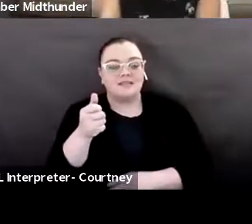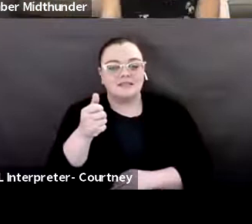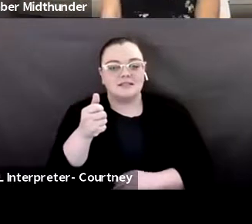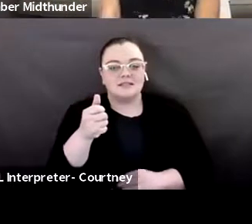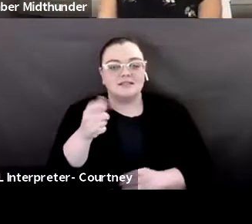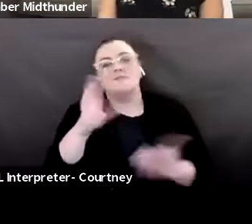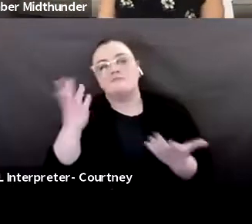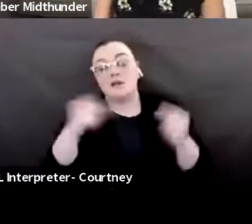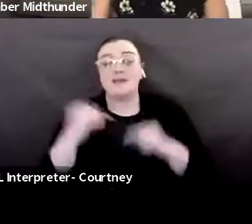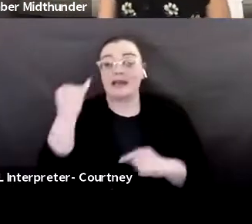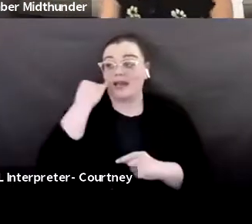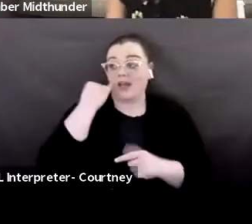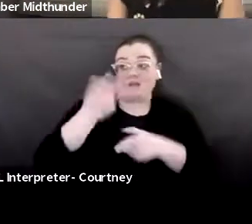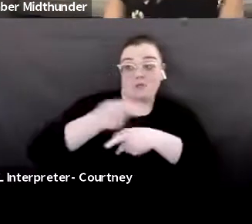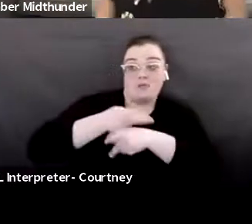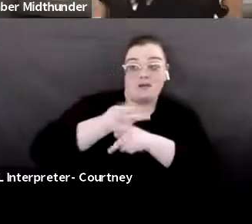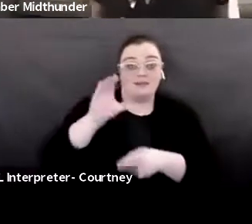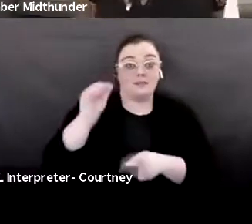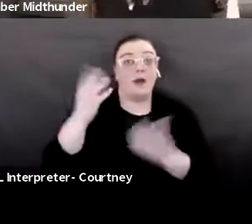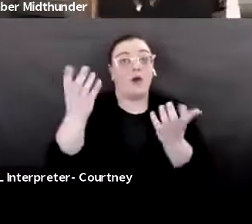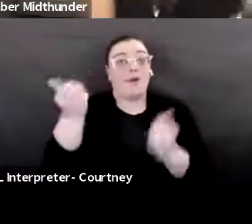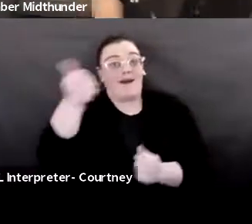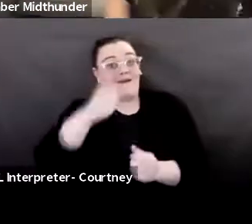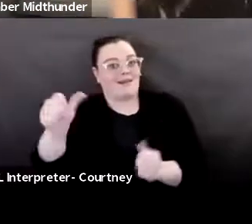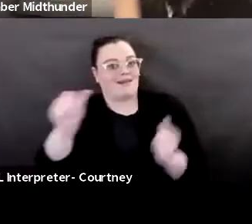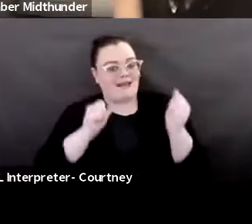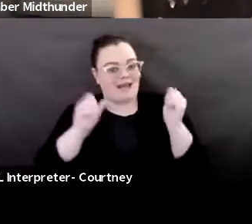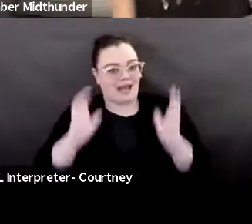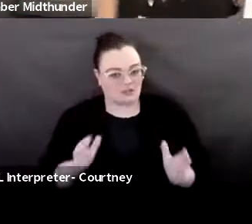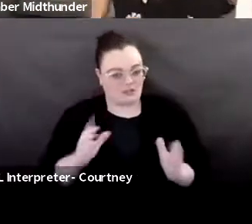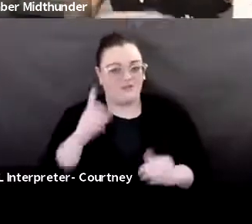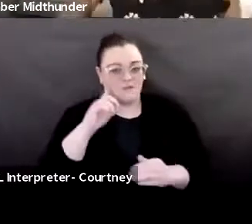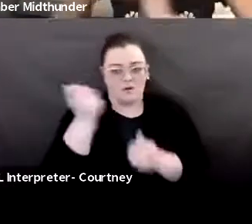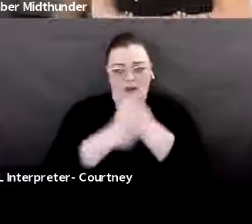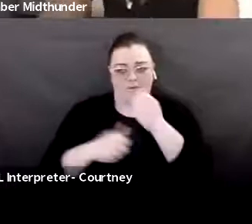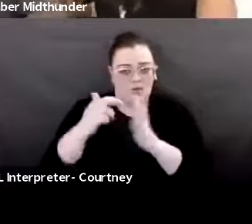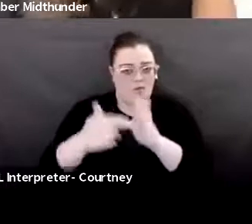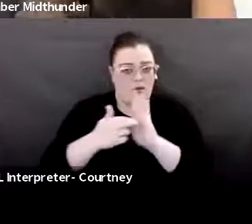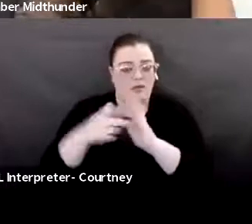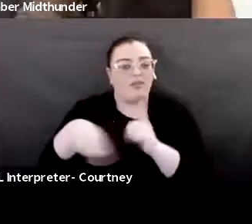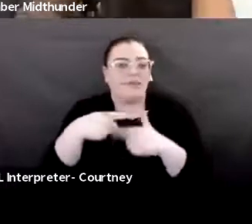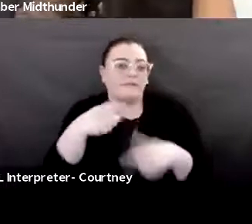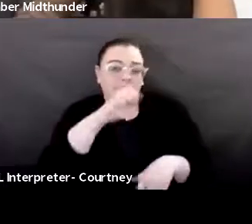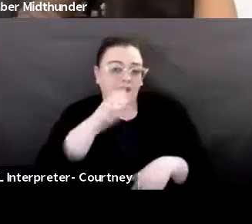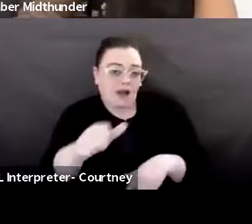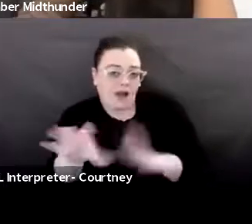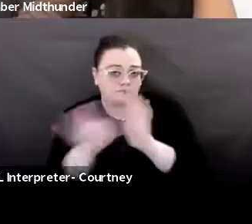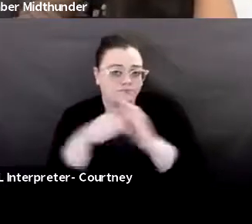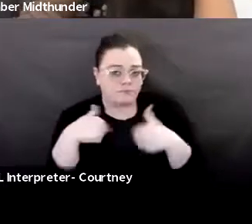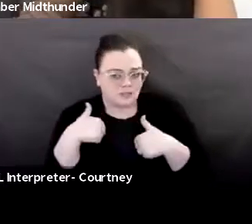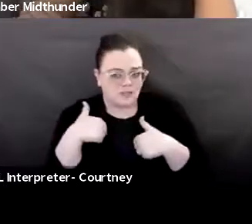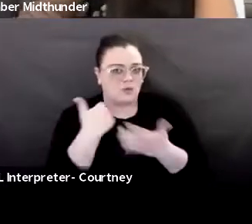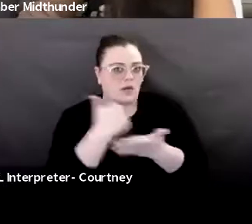If a production company wanted just any actor for every role, they wouldn't be hiring me. If